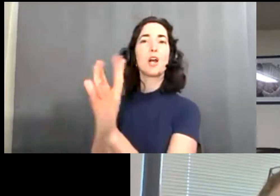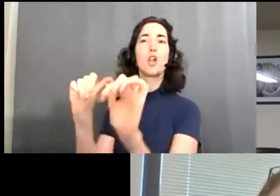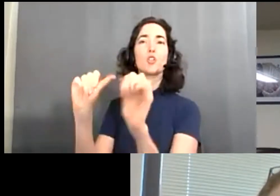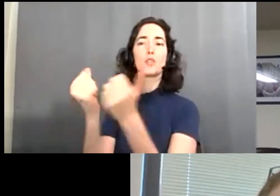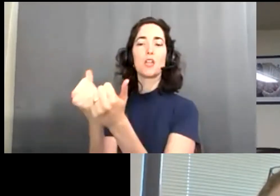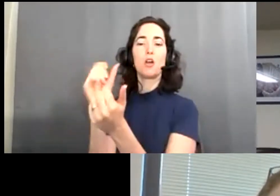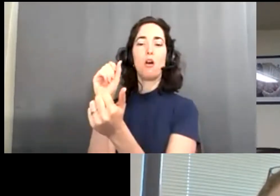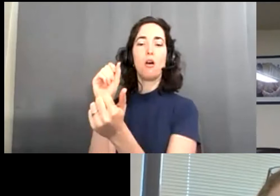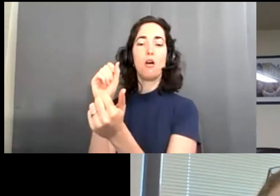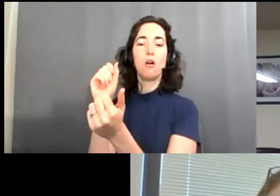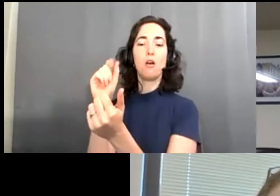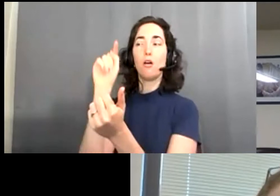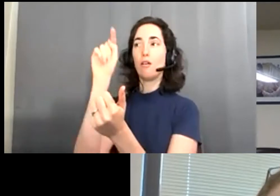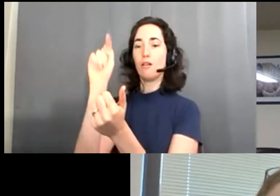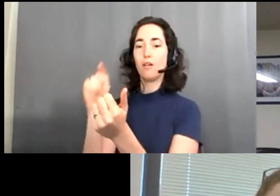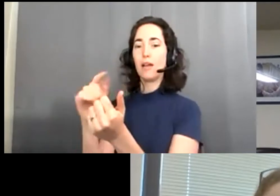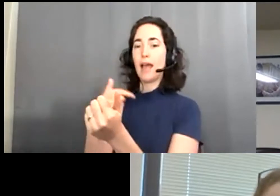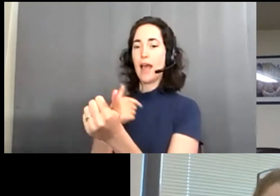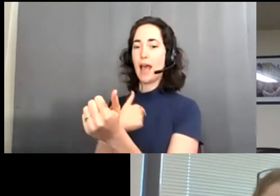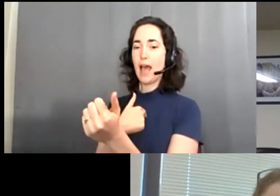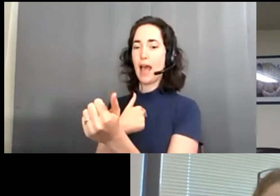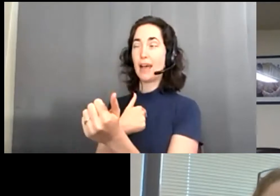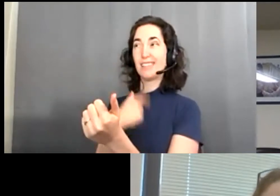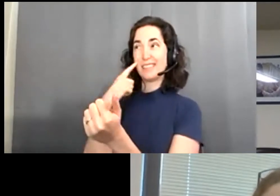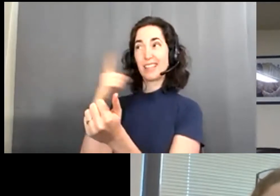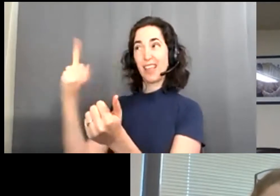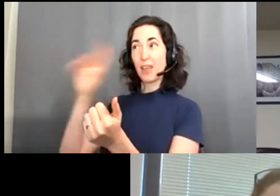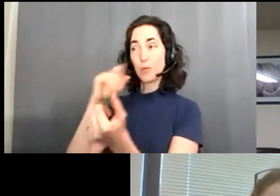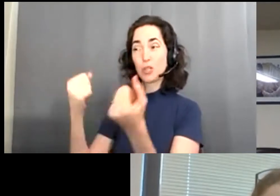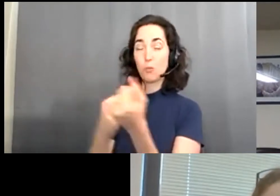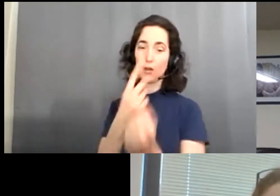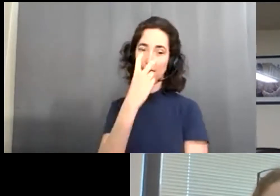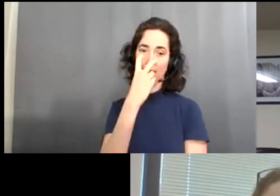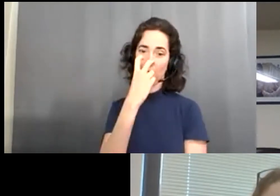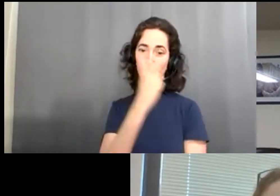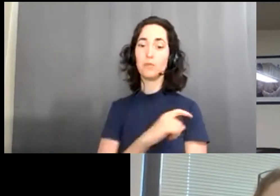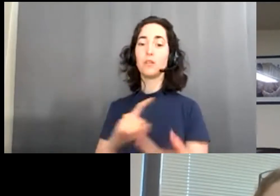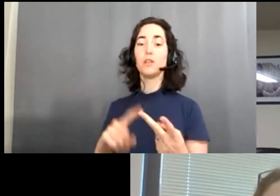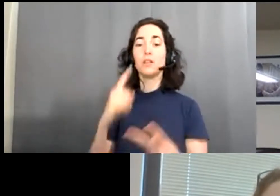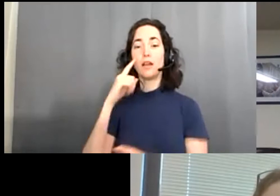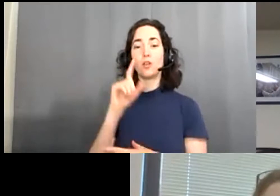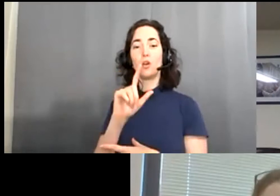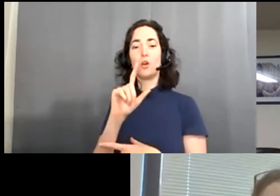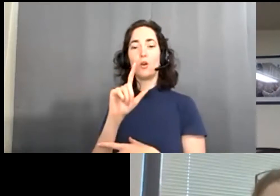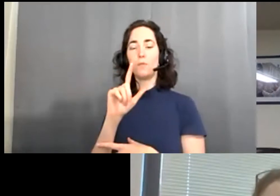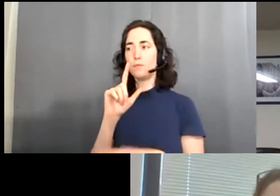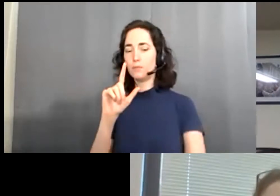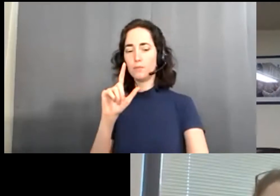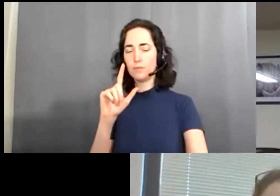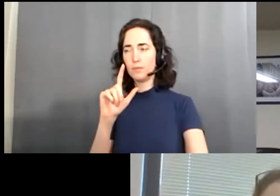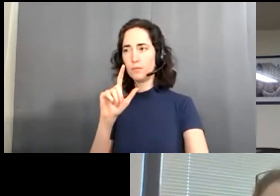associations, I would doubt that they would support it. I know the Louisiana School Psychological Association would actively oppose